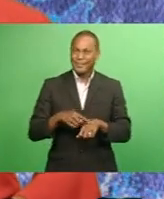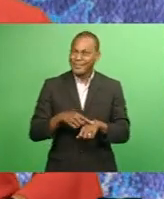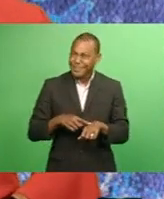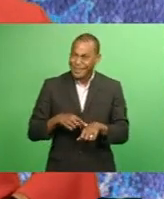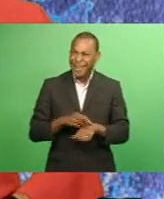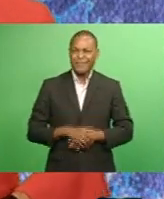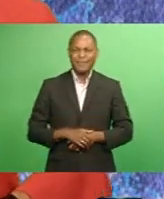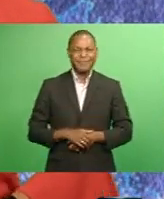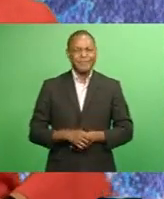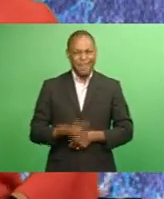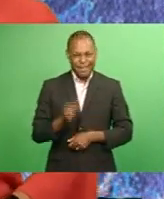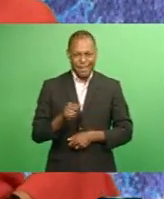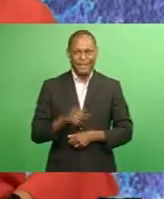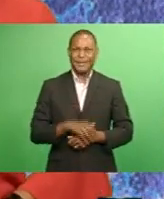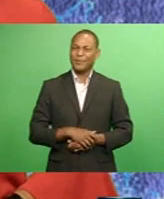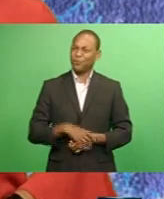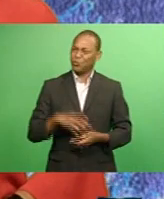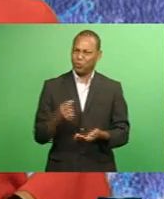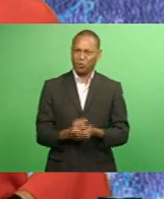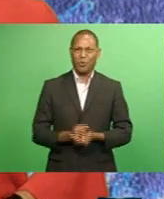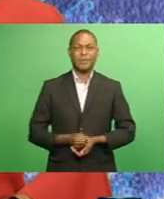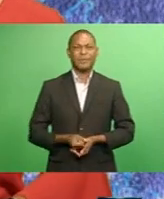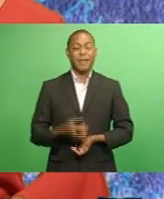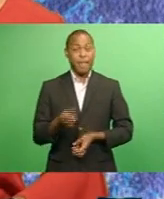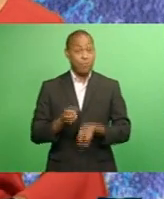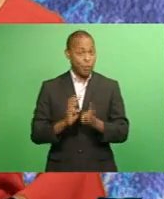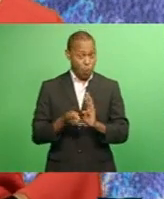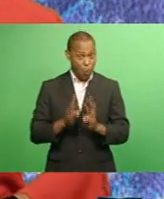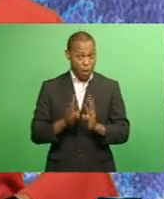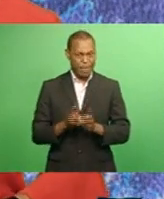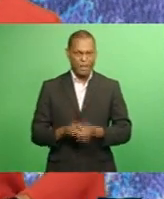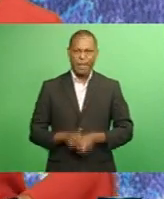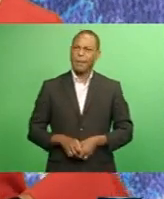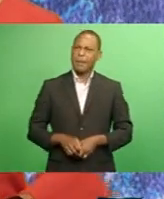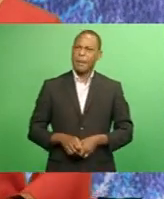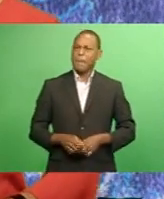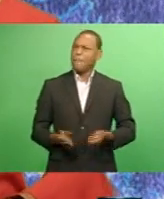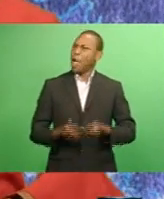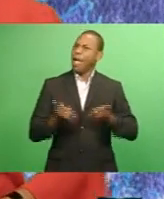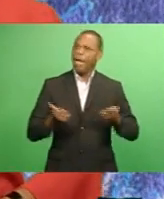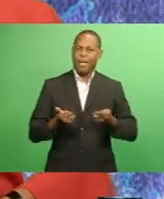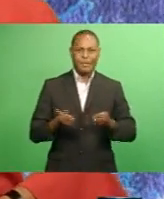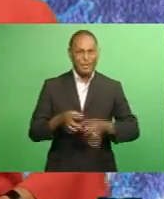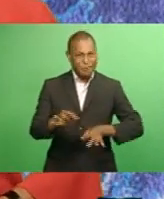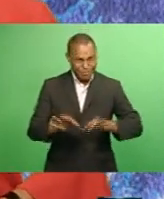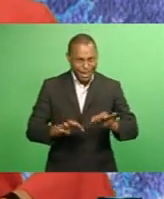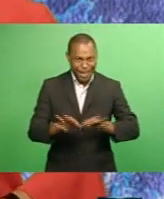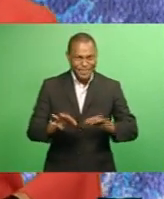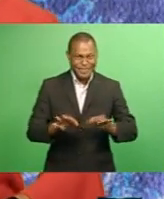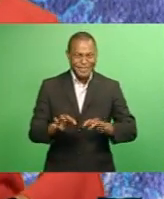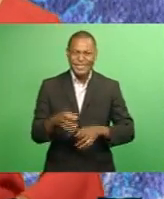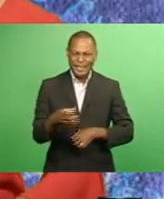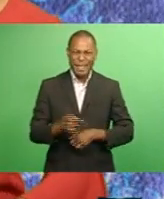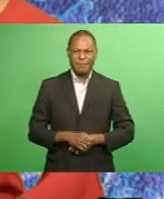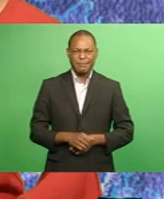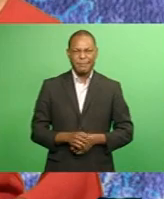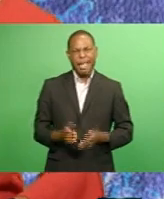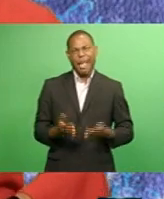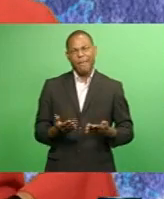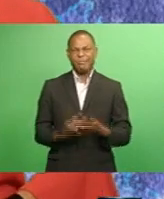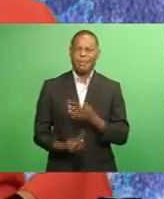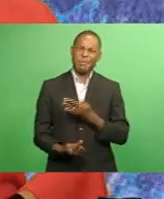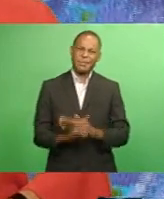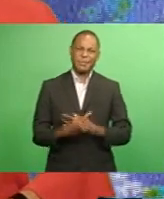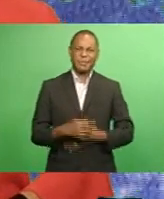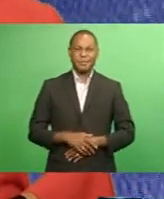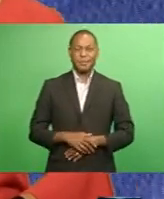you are. Considering the weather, I bet you have made so many plans, but we'll see how it turns out in a while. But